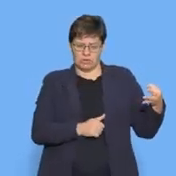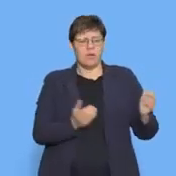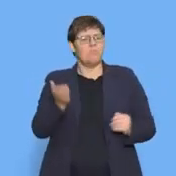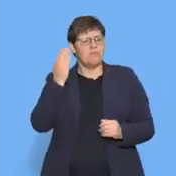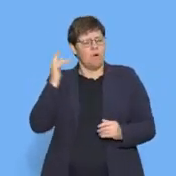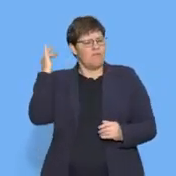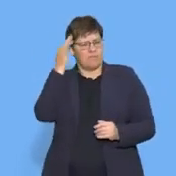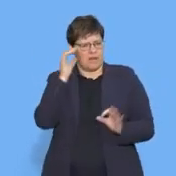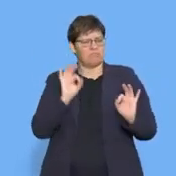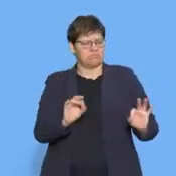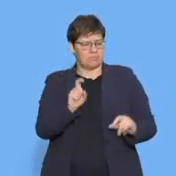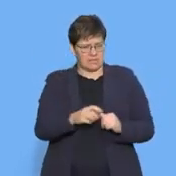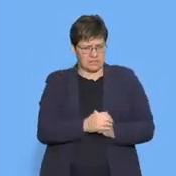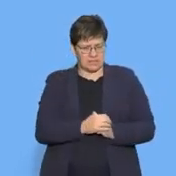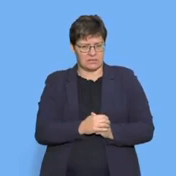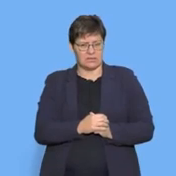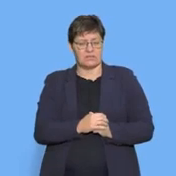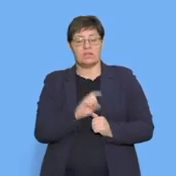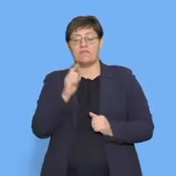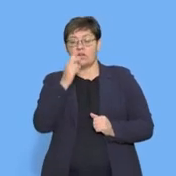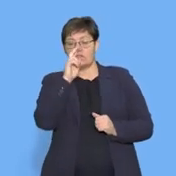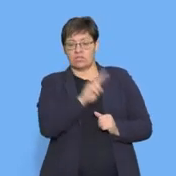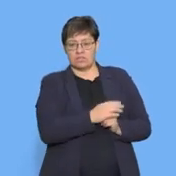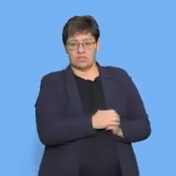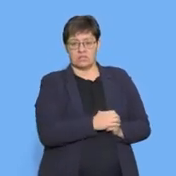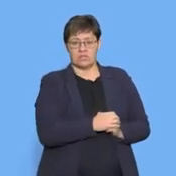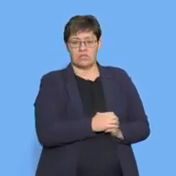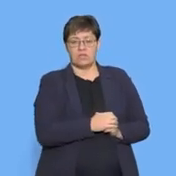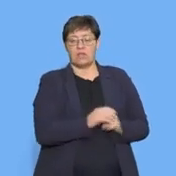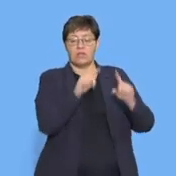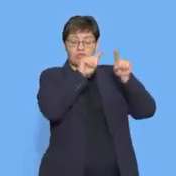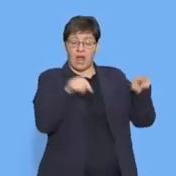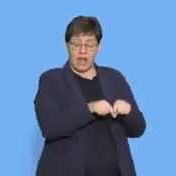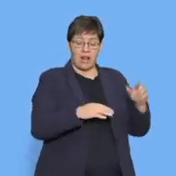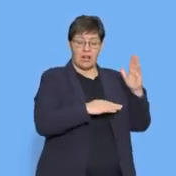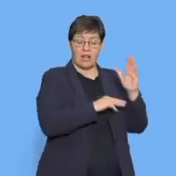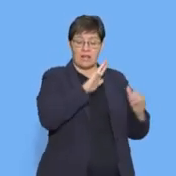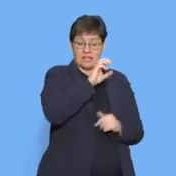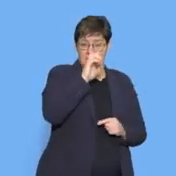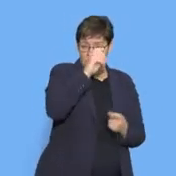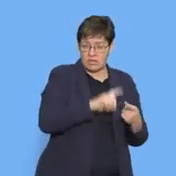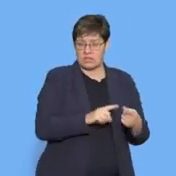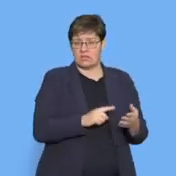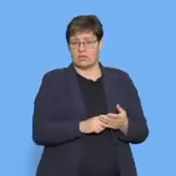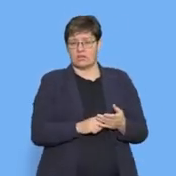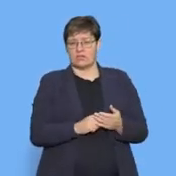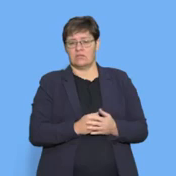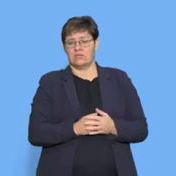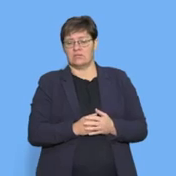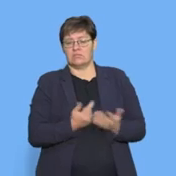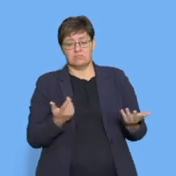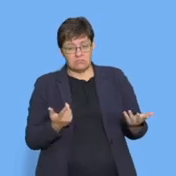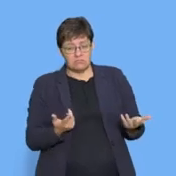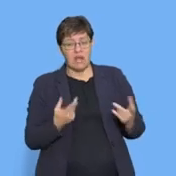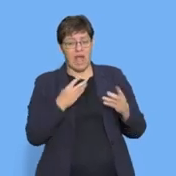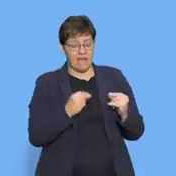You should be very familiar with this. So the first thing we look at is the triangle right angled? If it is, then we